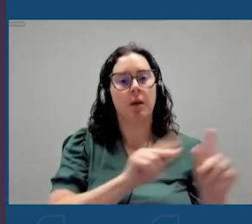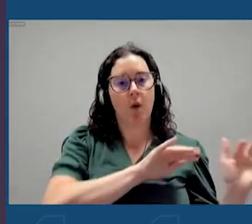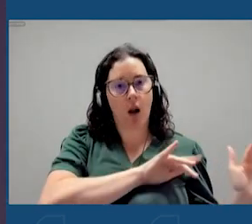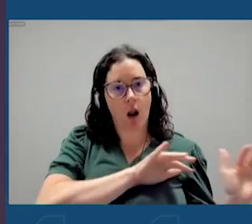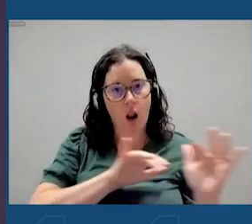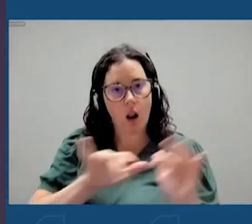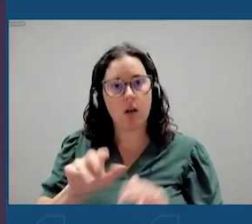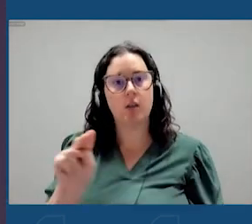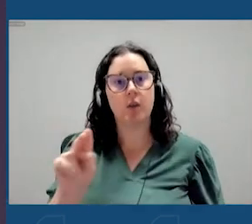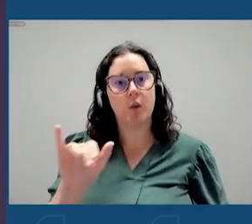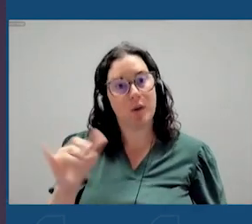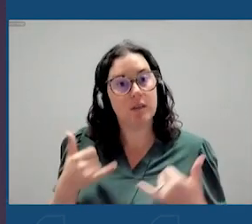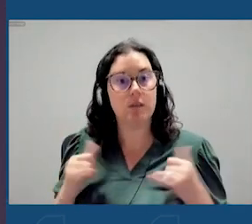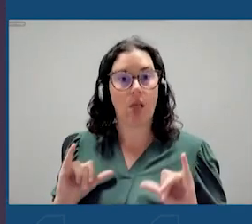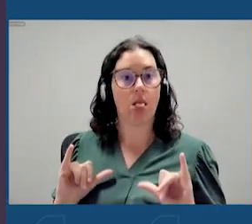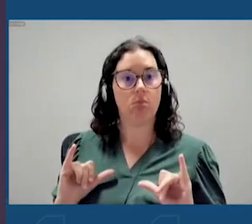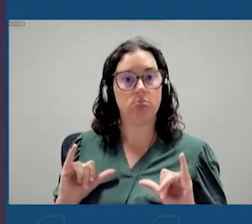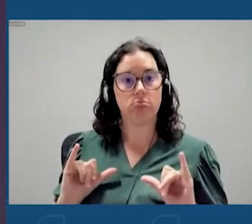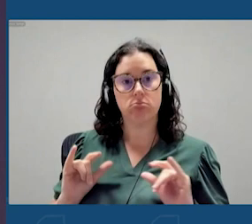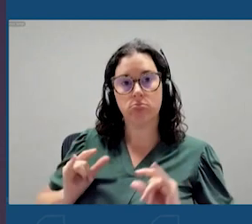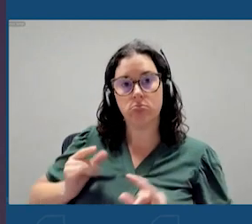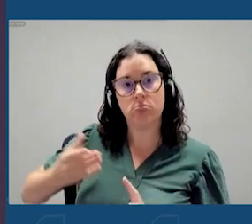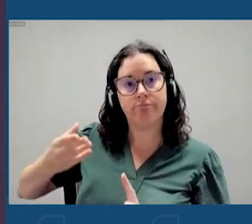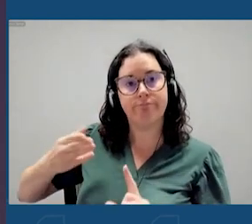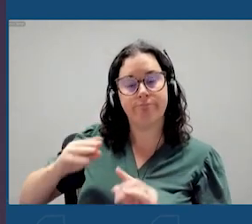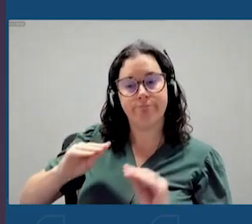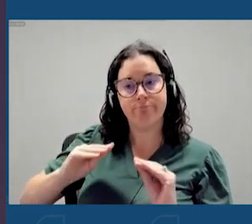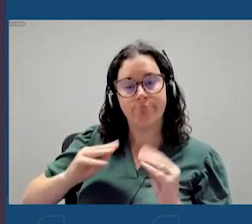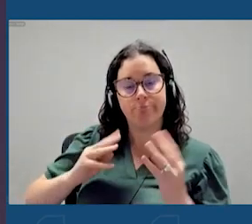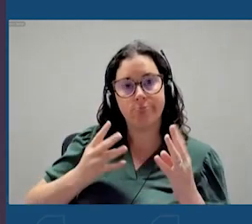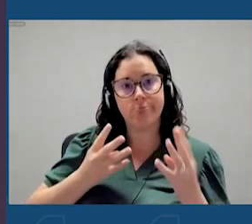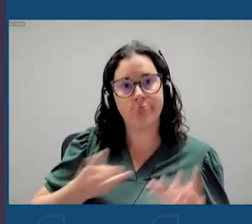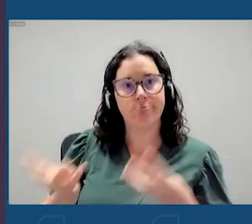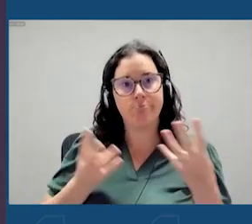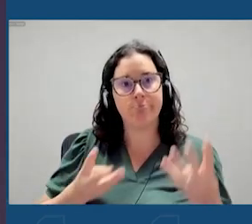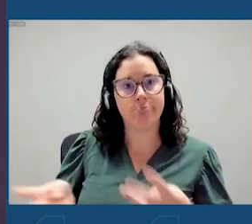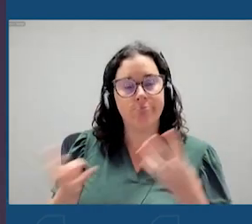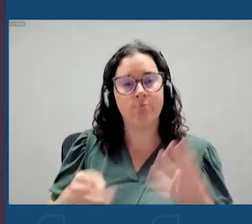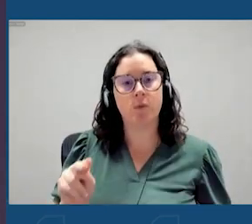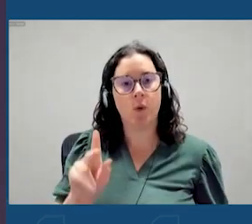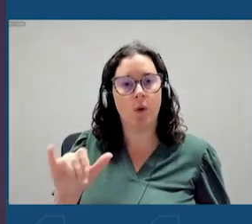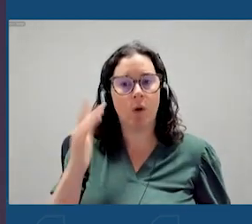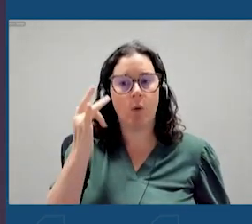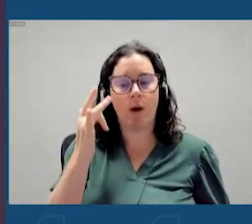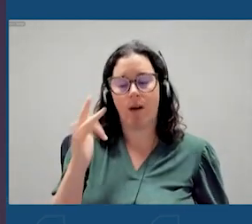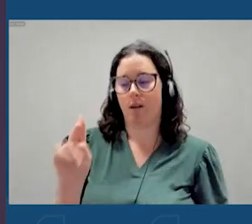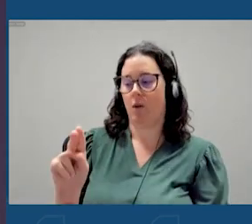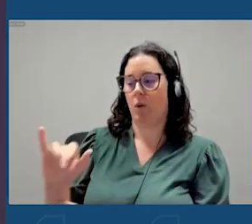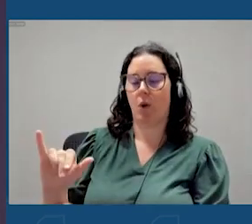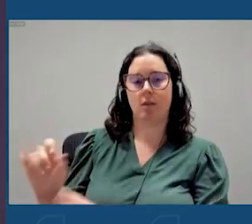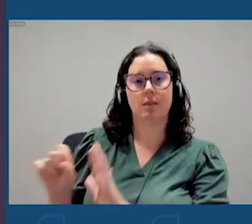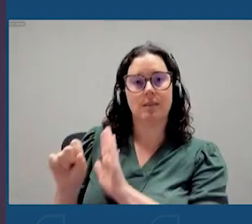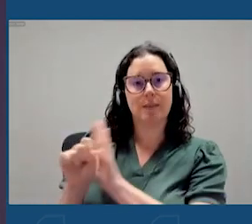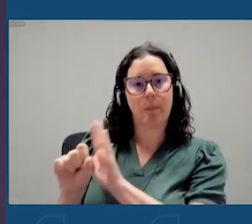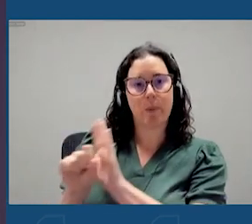and they still continue to come to New York because New York has always symbolized that beacon